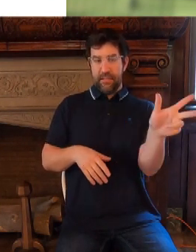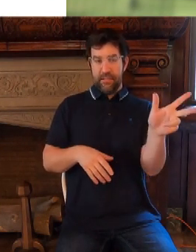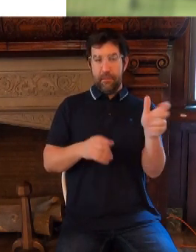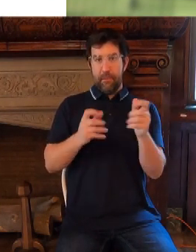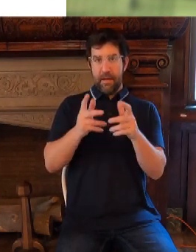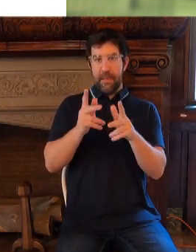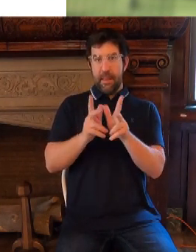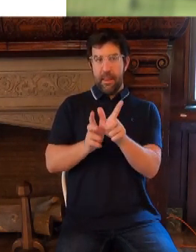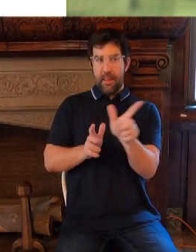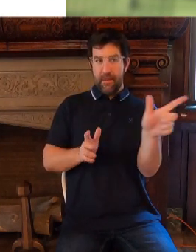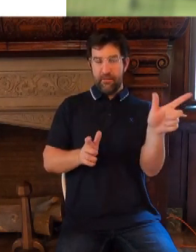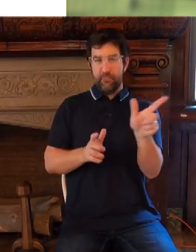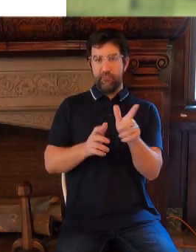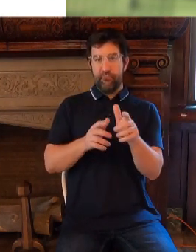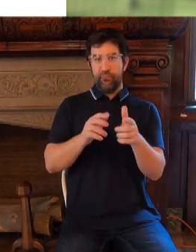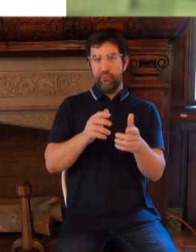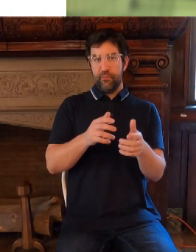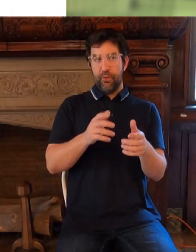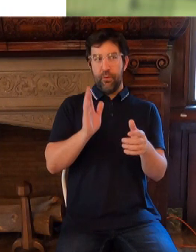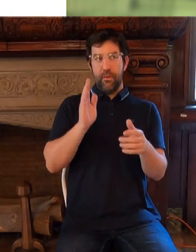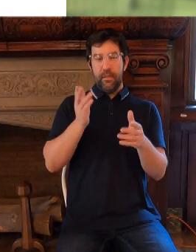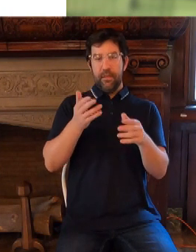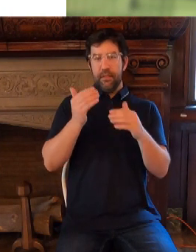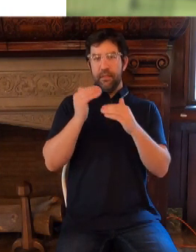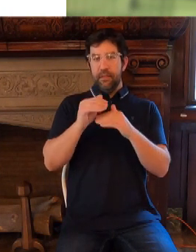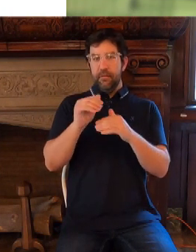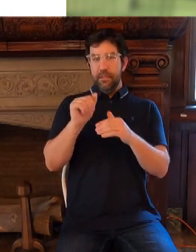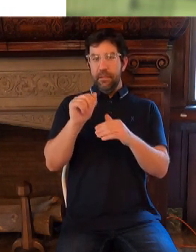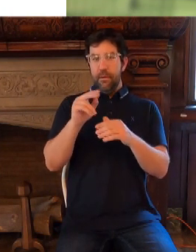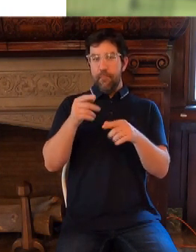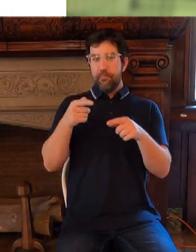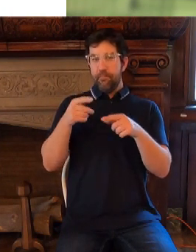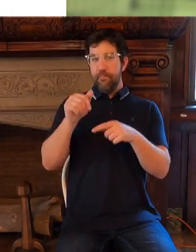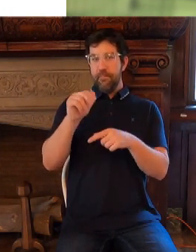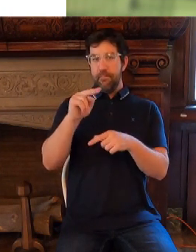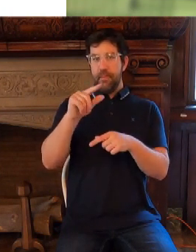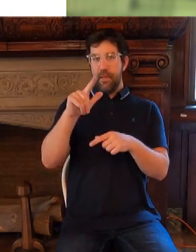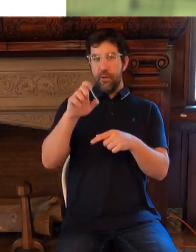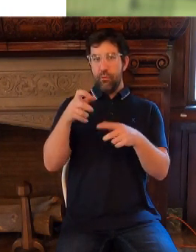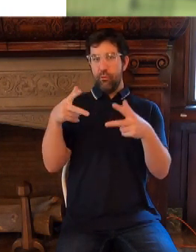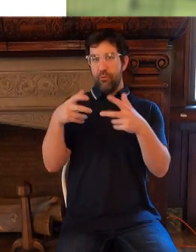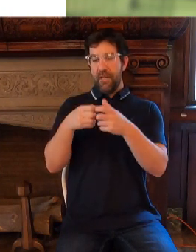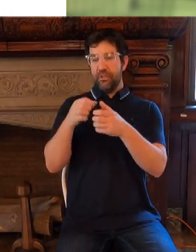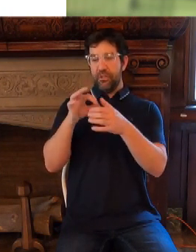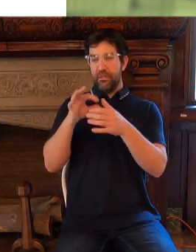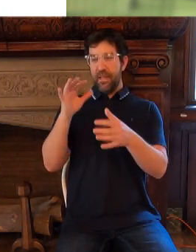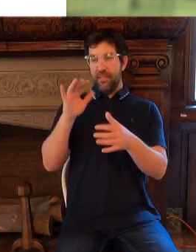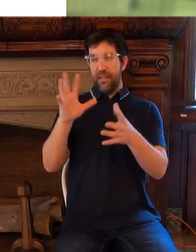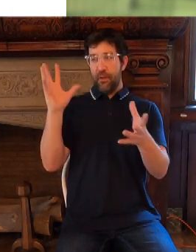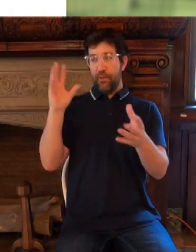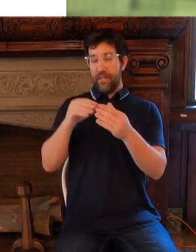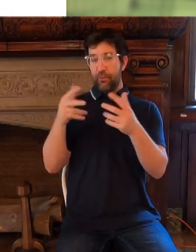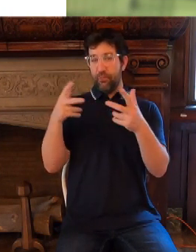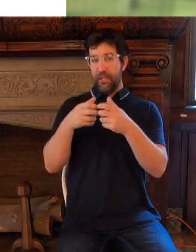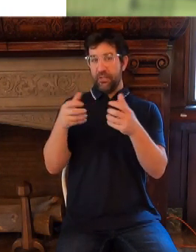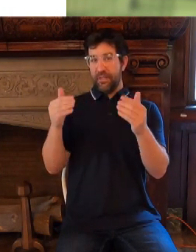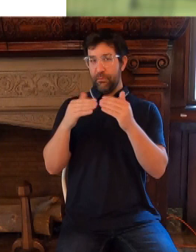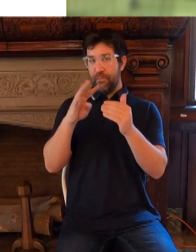turns. That's also going to limit our angle crashes that we saw from that 49 total number throughout the